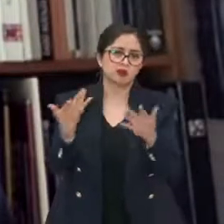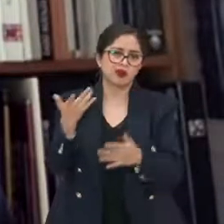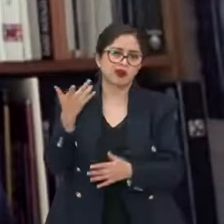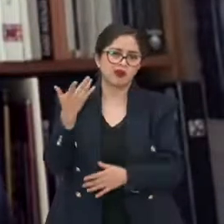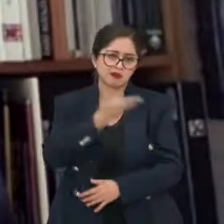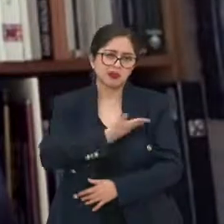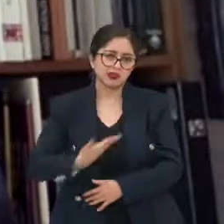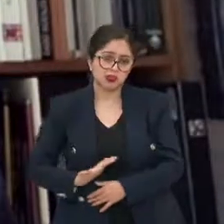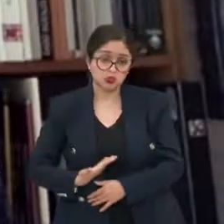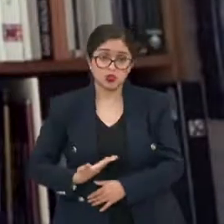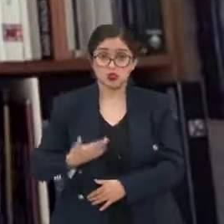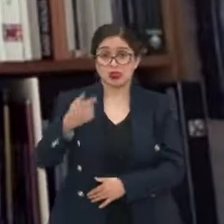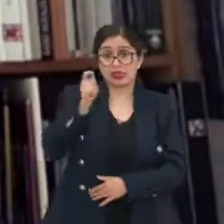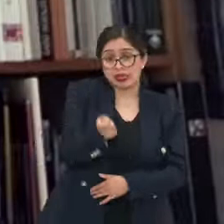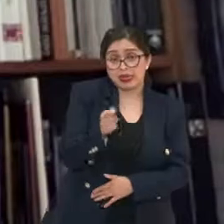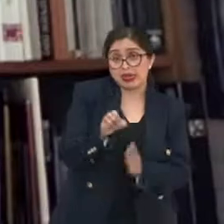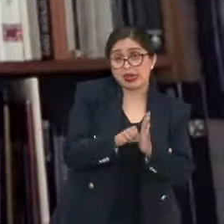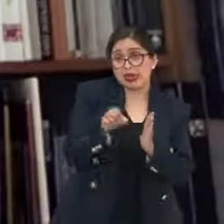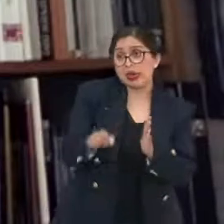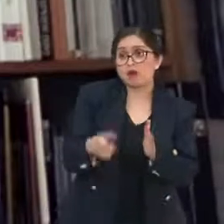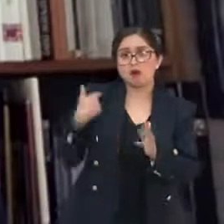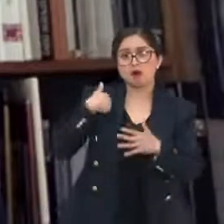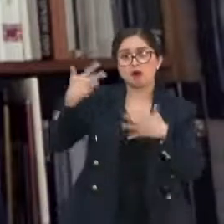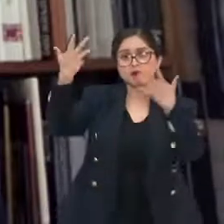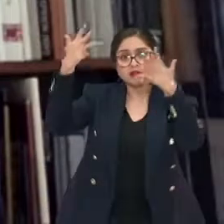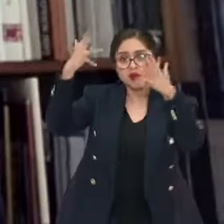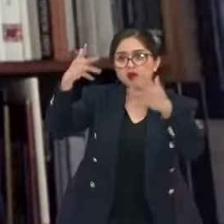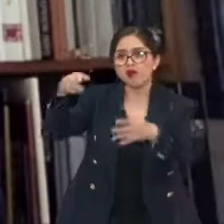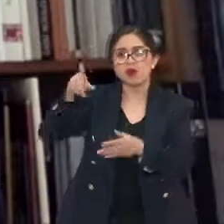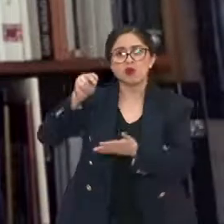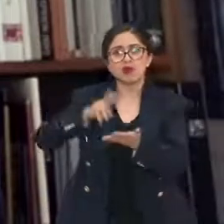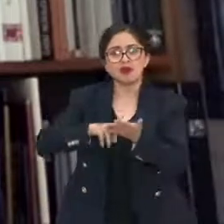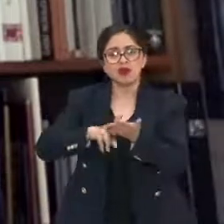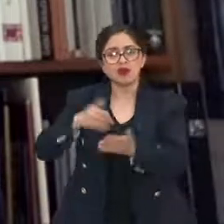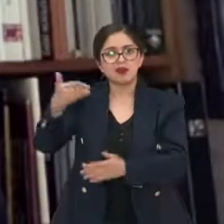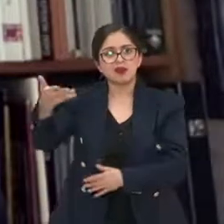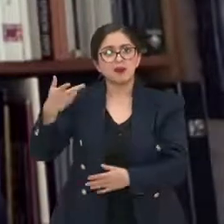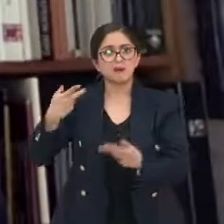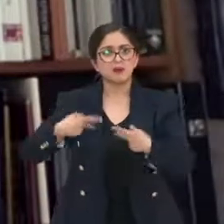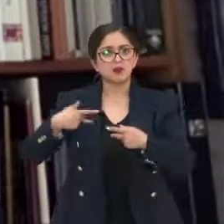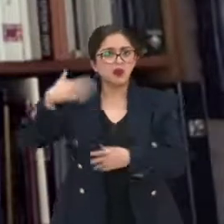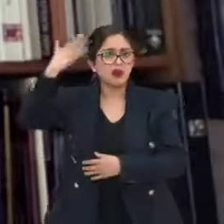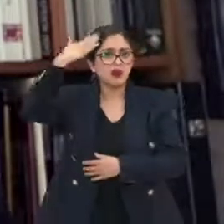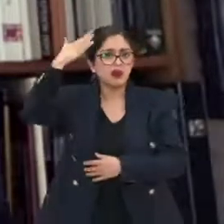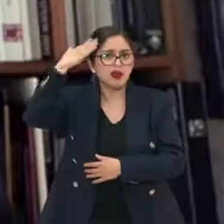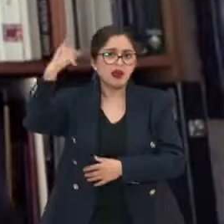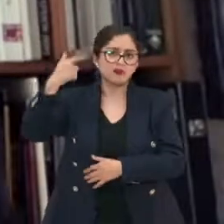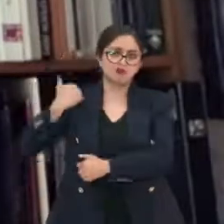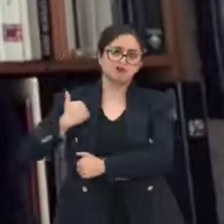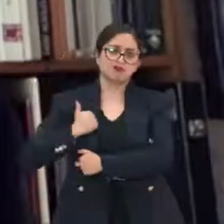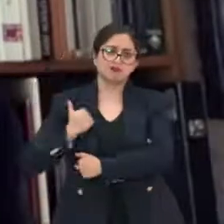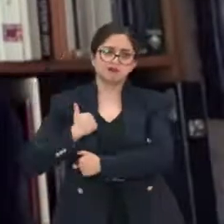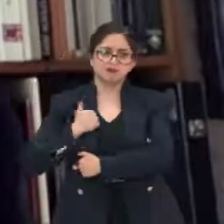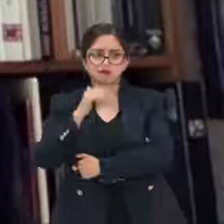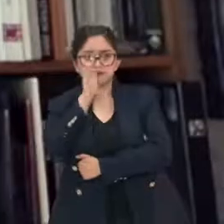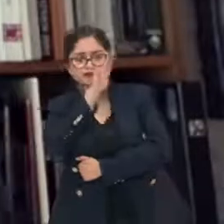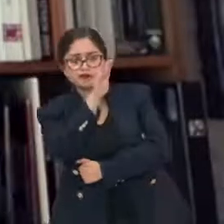give rise to the resignation of Evo Morales. I'm not going to applaud